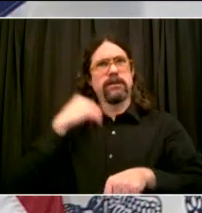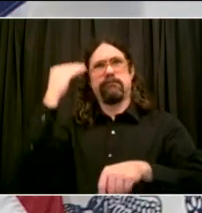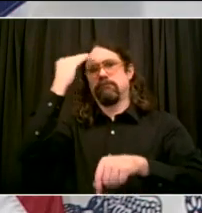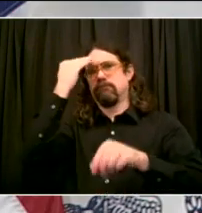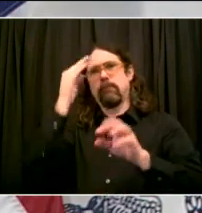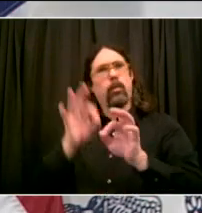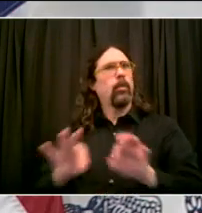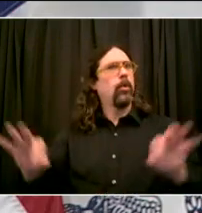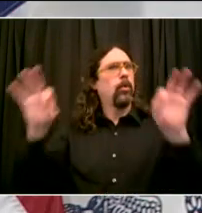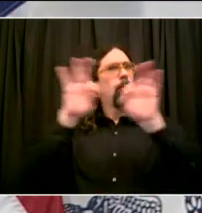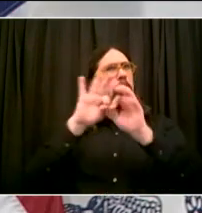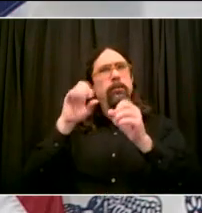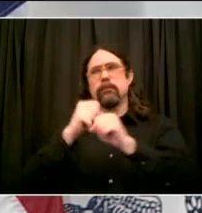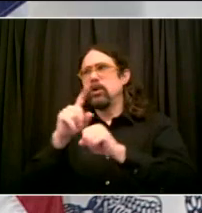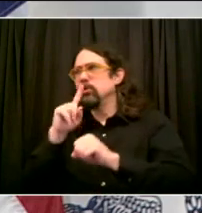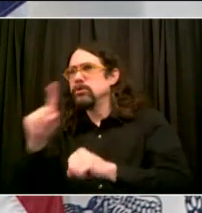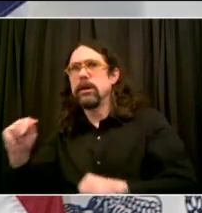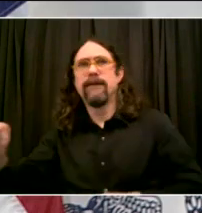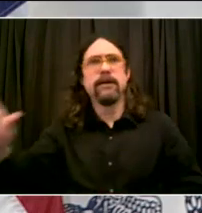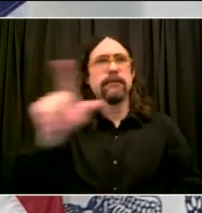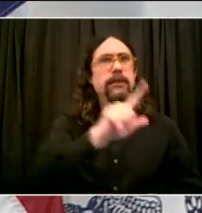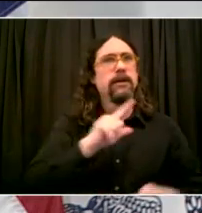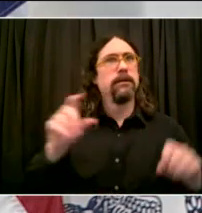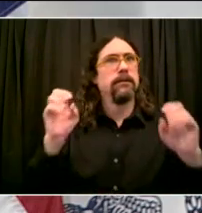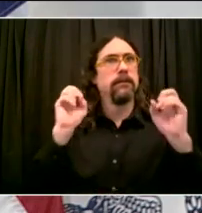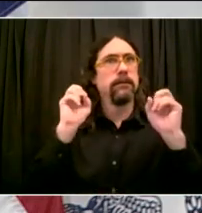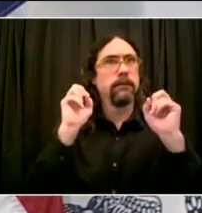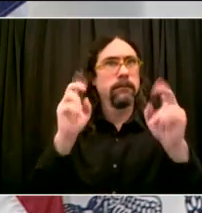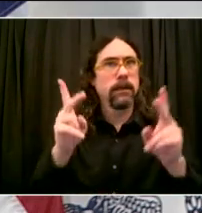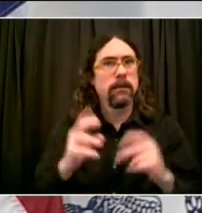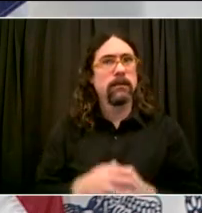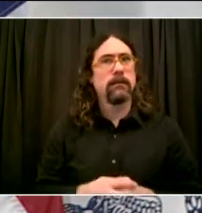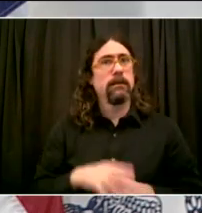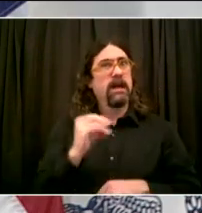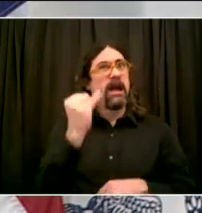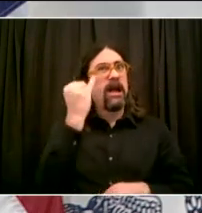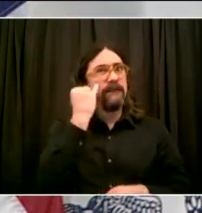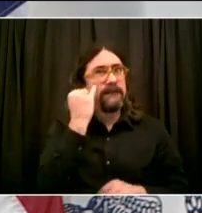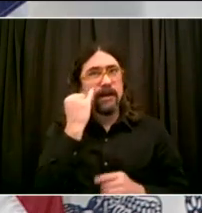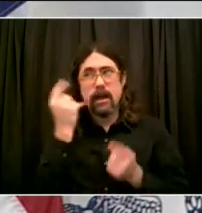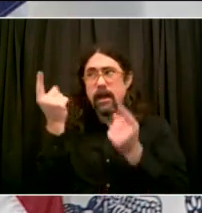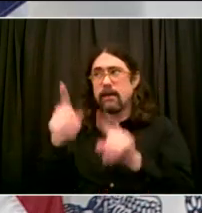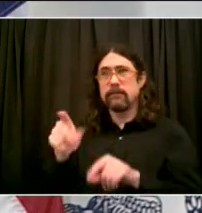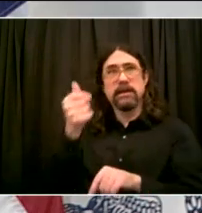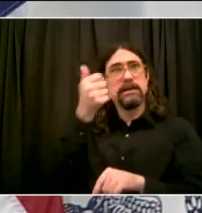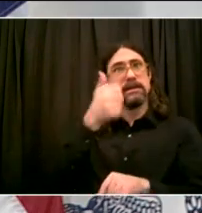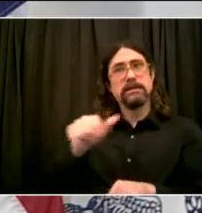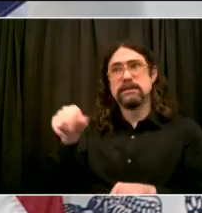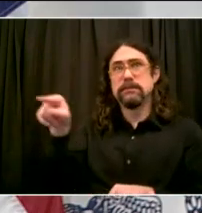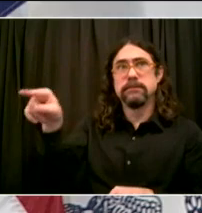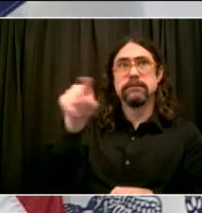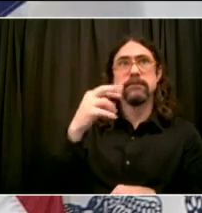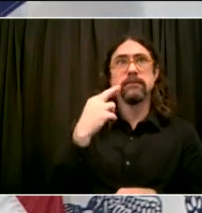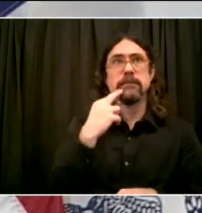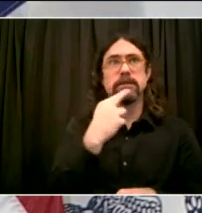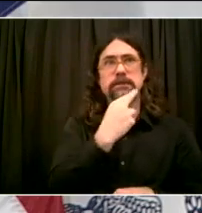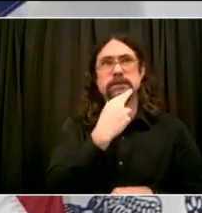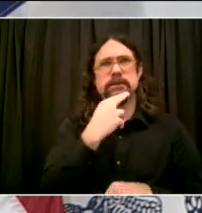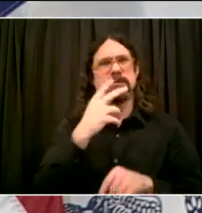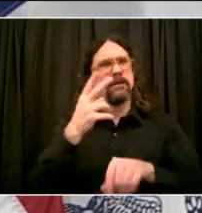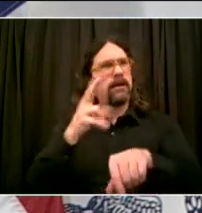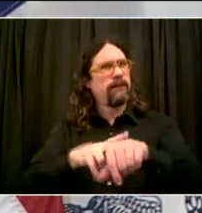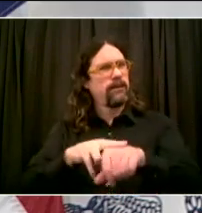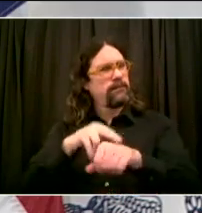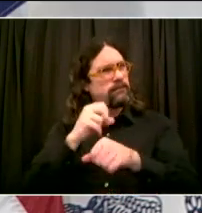occurred, obviously we want to make sure that they are safe before anyone goes back and uses them. So far, Marcia, and I've